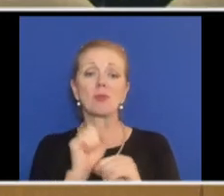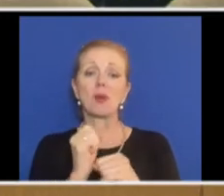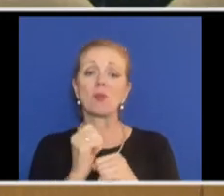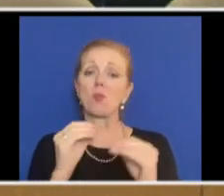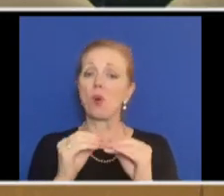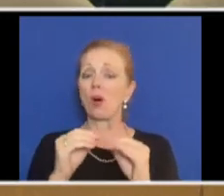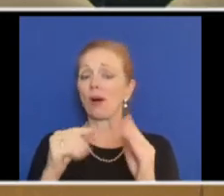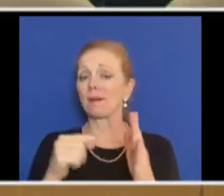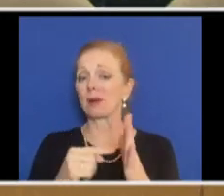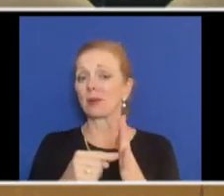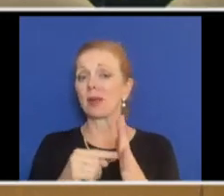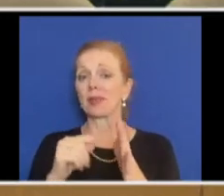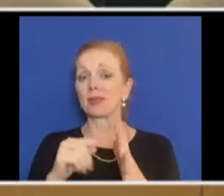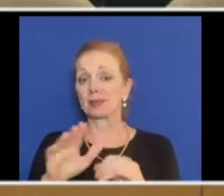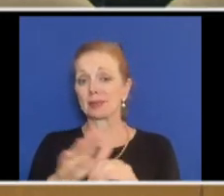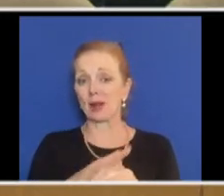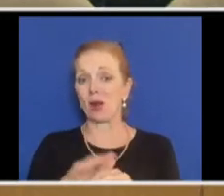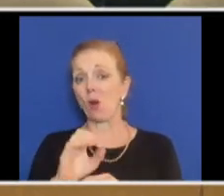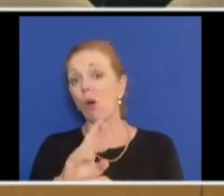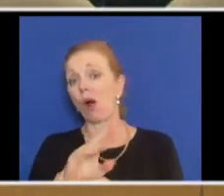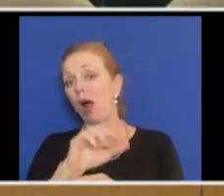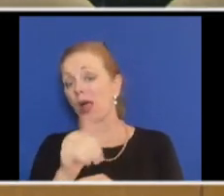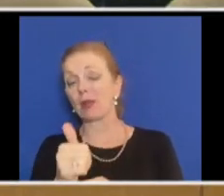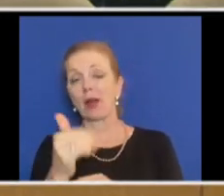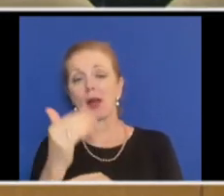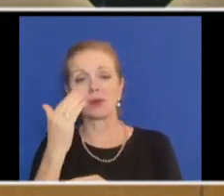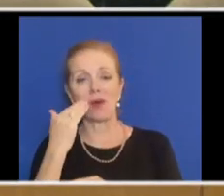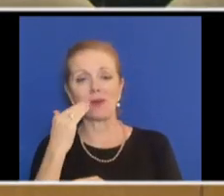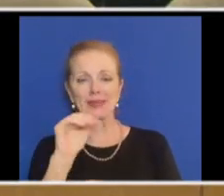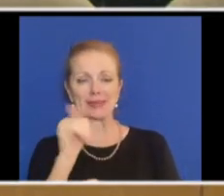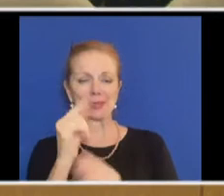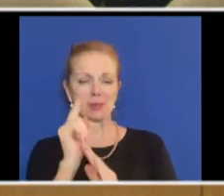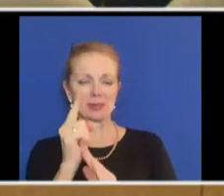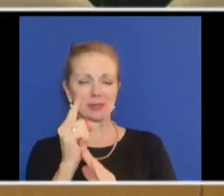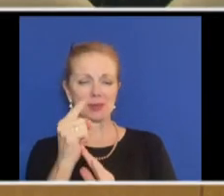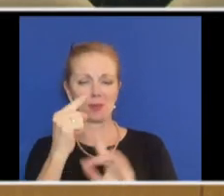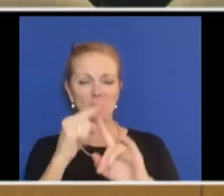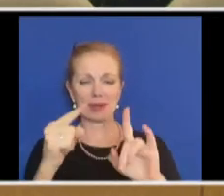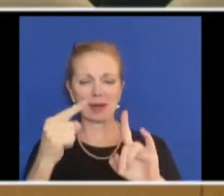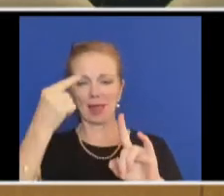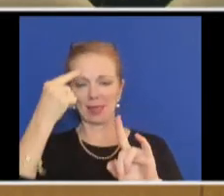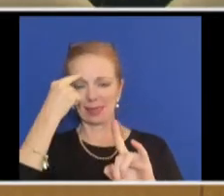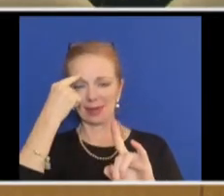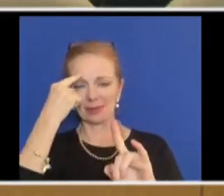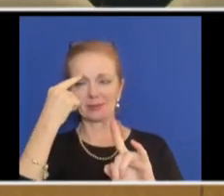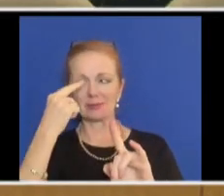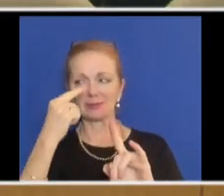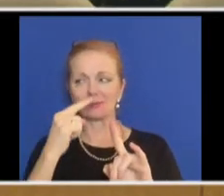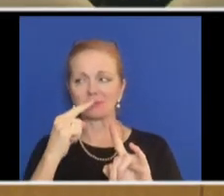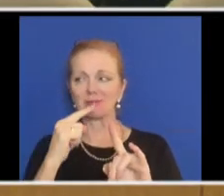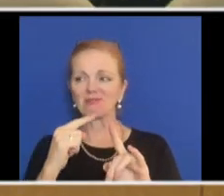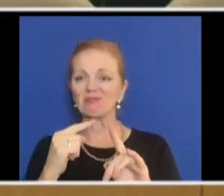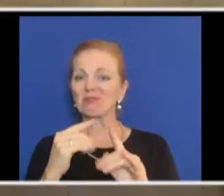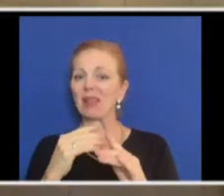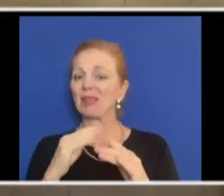in this area or others I know I've got 10 minutes but I think that we're happy to answer questions